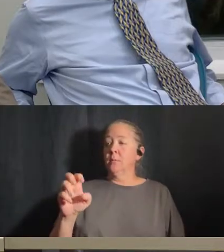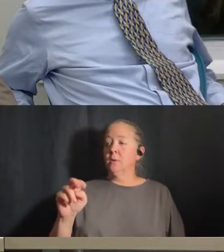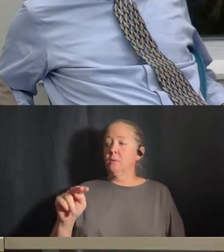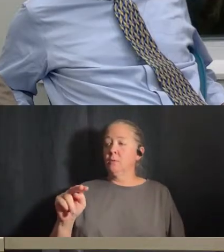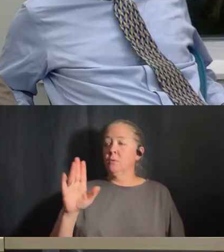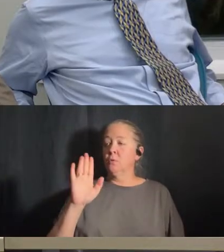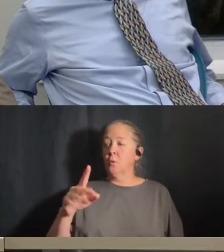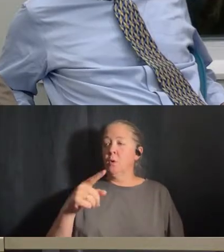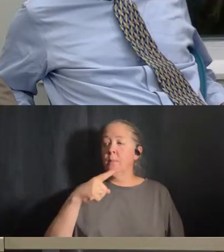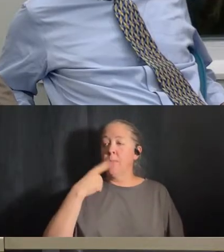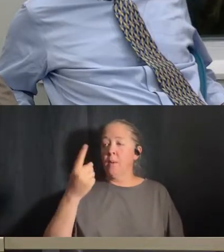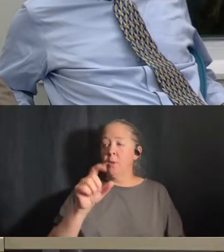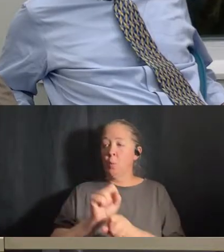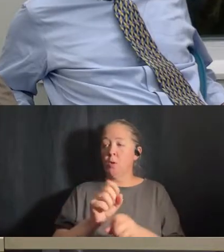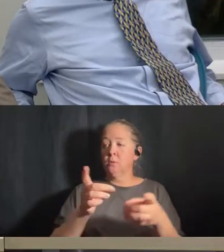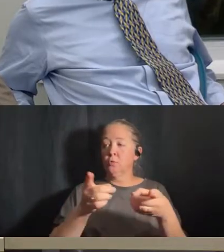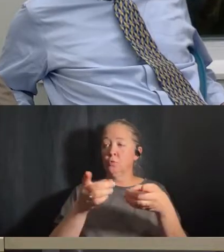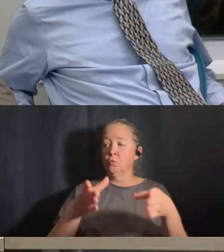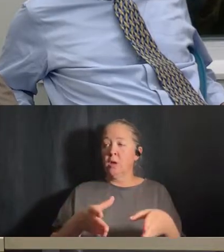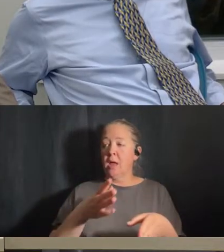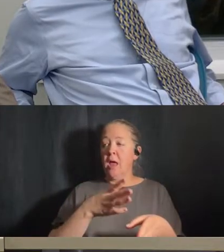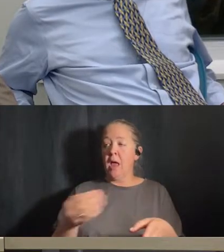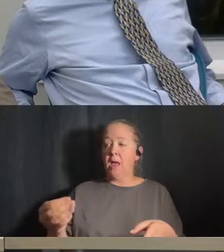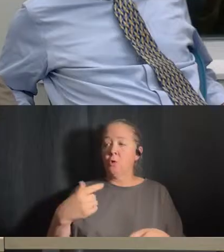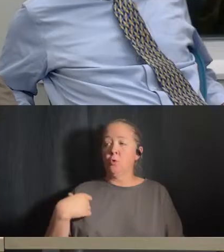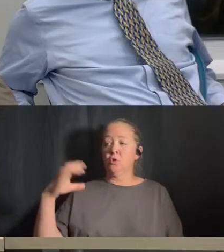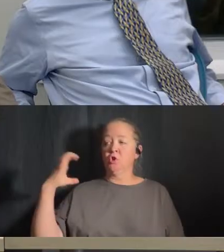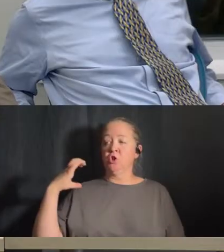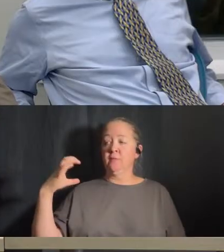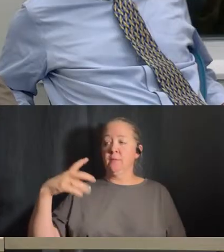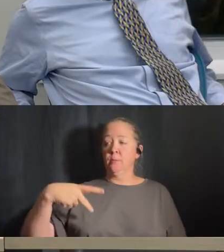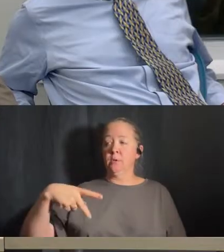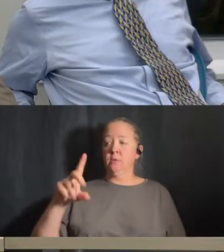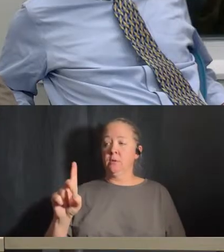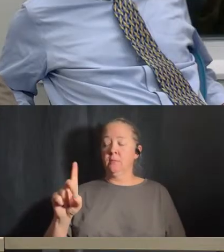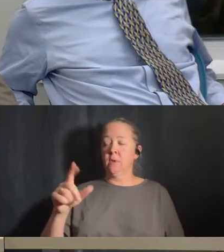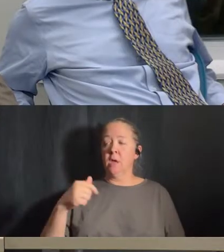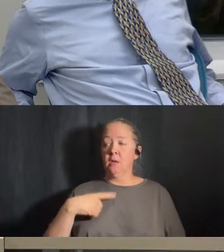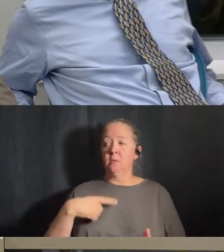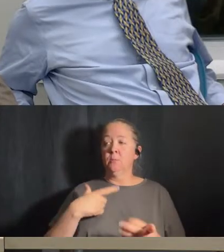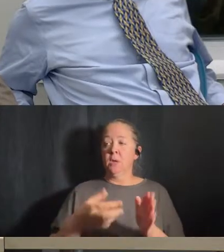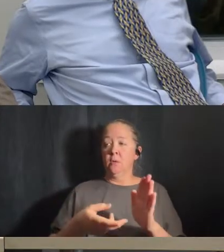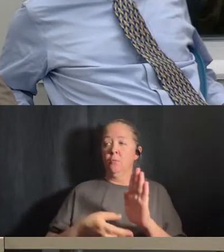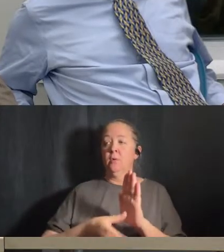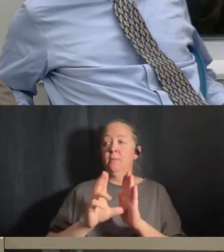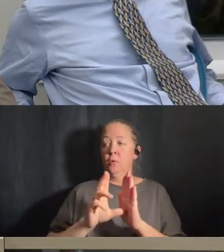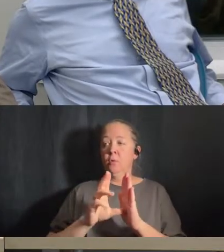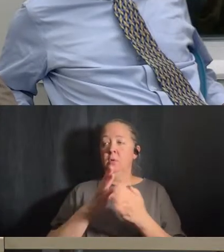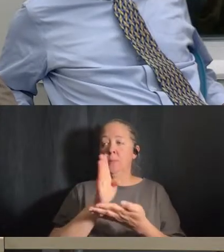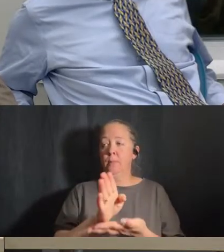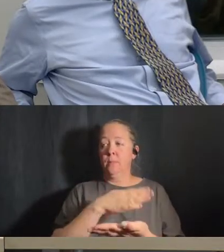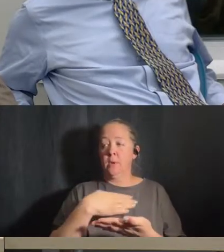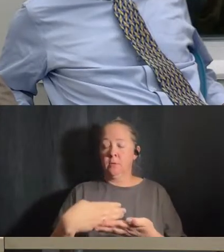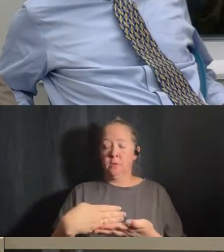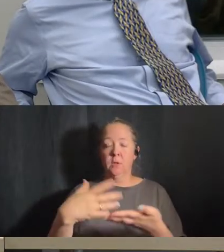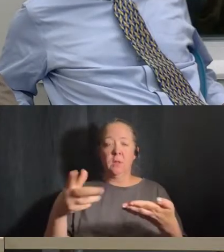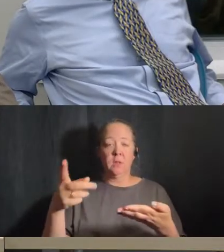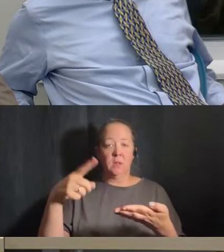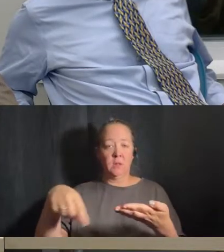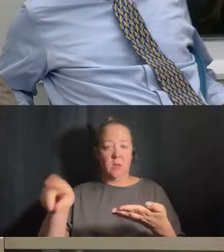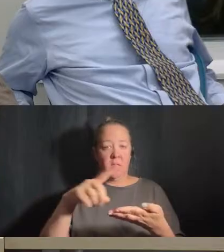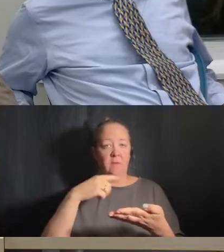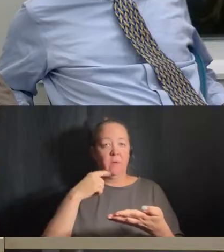your chief of police have went through the budget and have made a lot of drastic cuts.